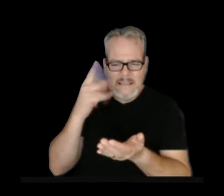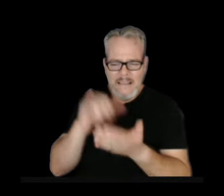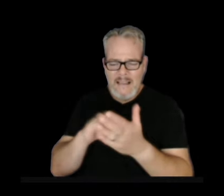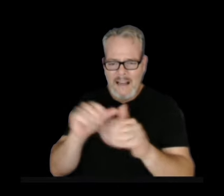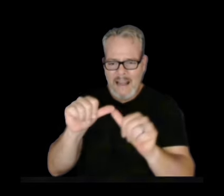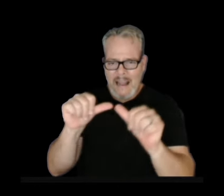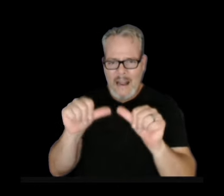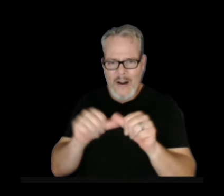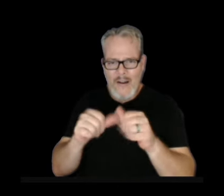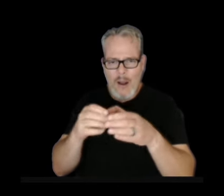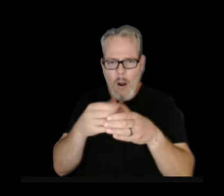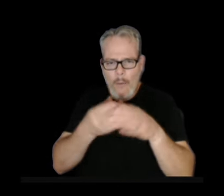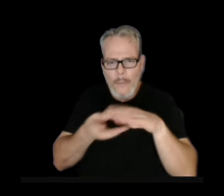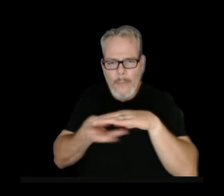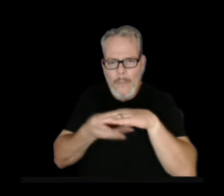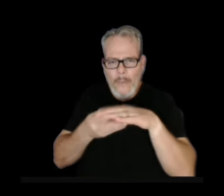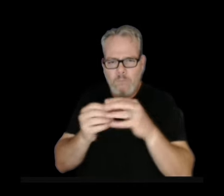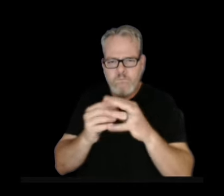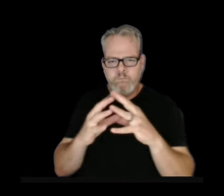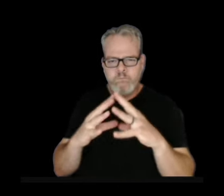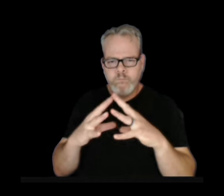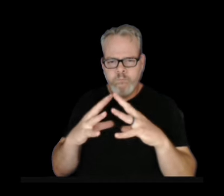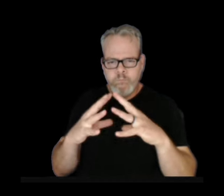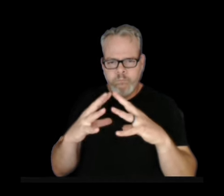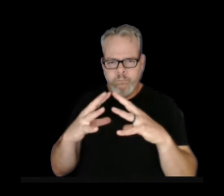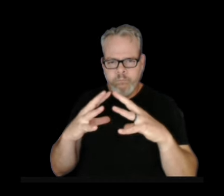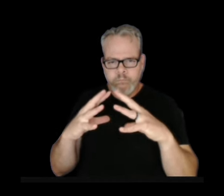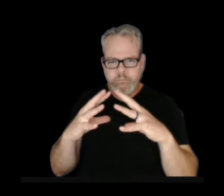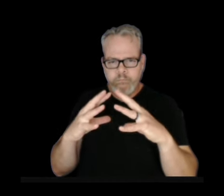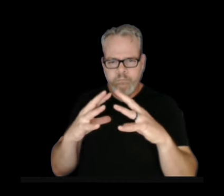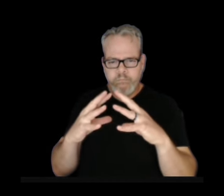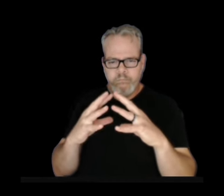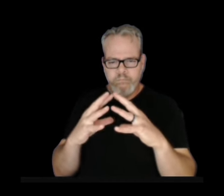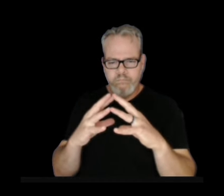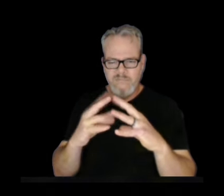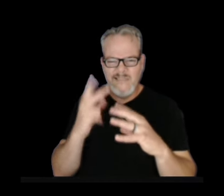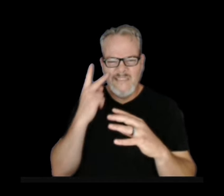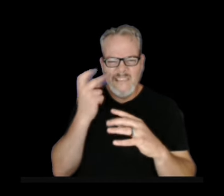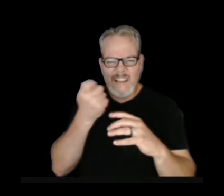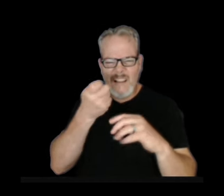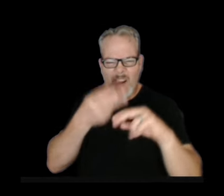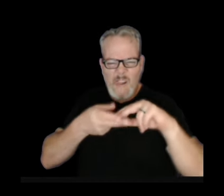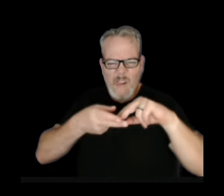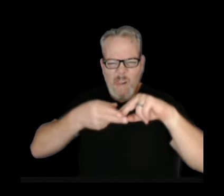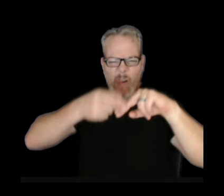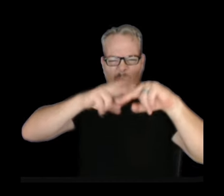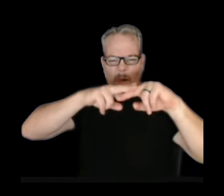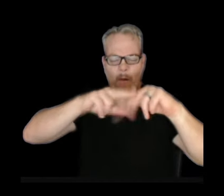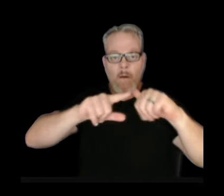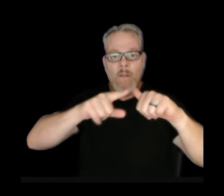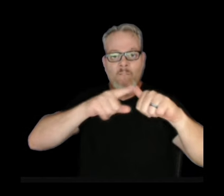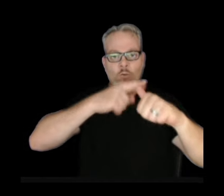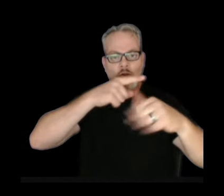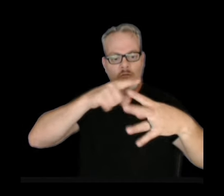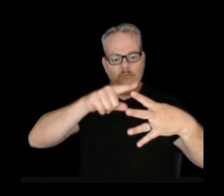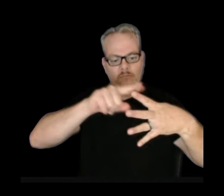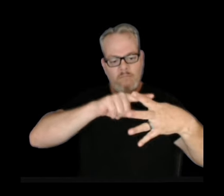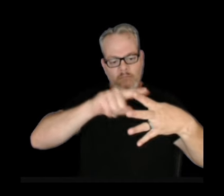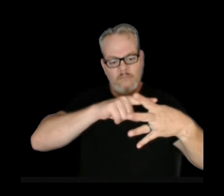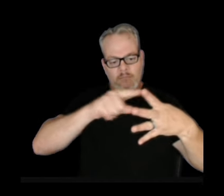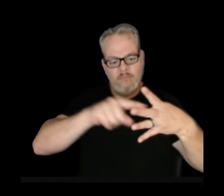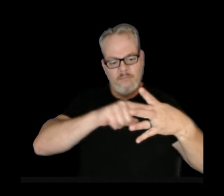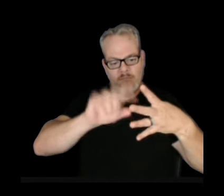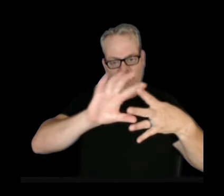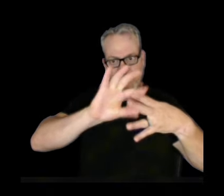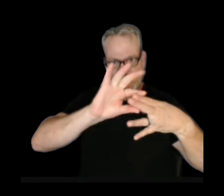reservoir near the Upper East Rift Connector. You can see here it's risen a bit over the first part of the last month, but also over the